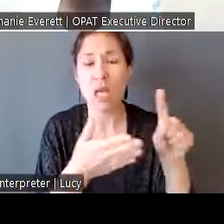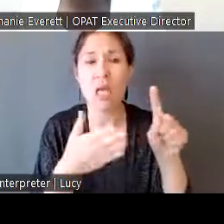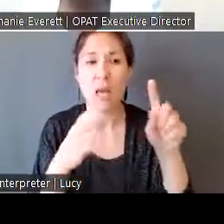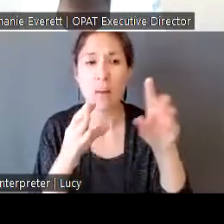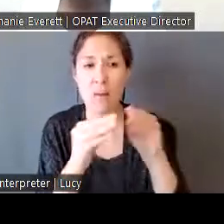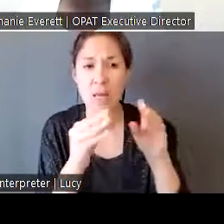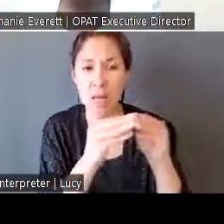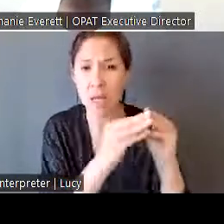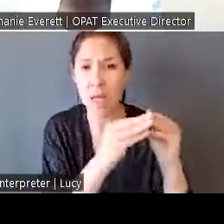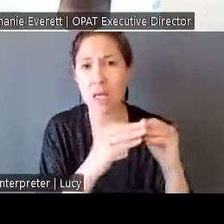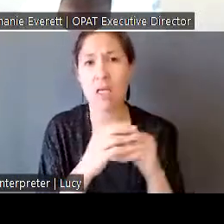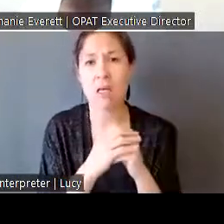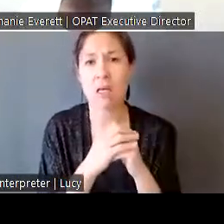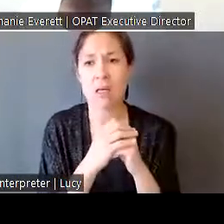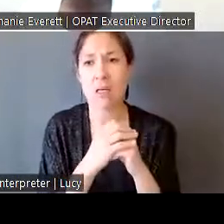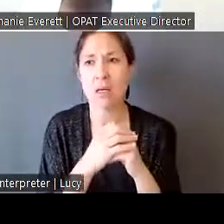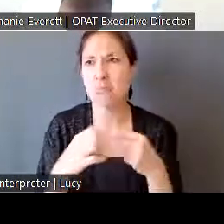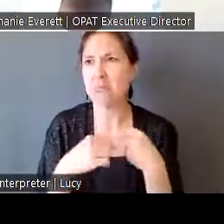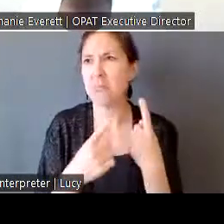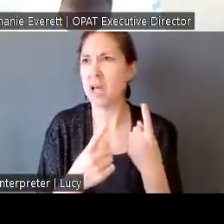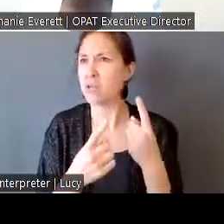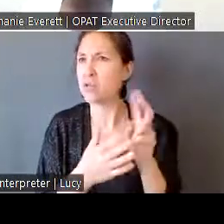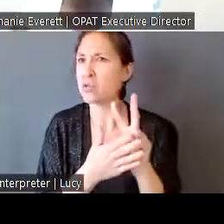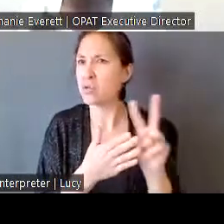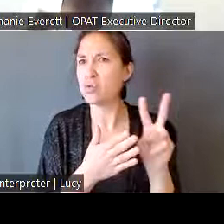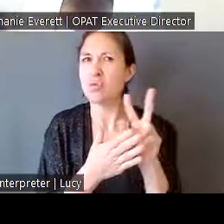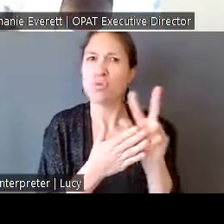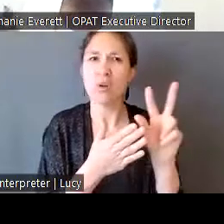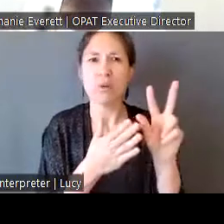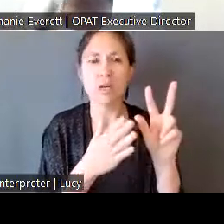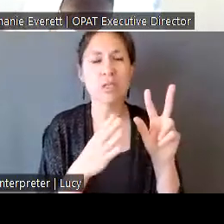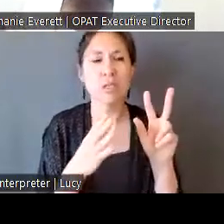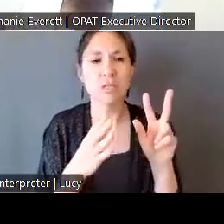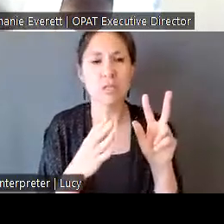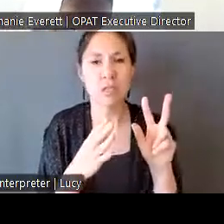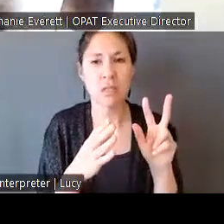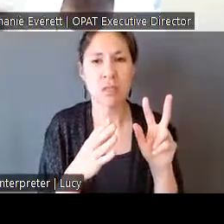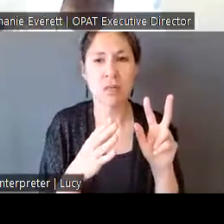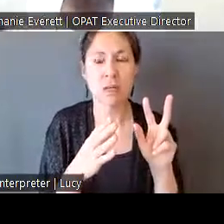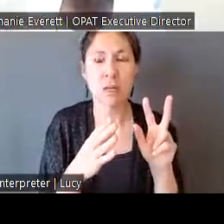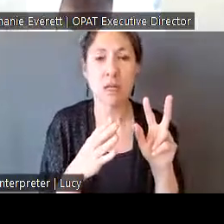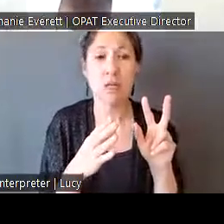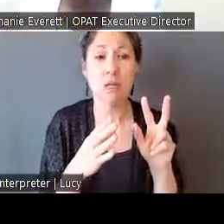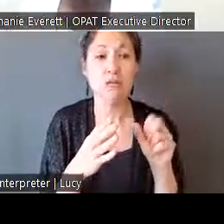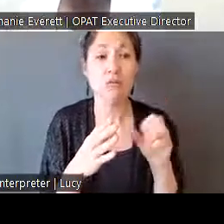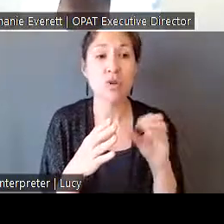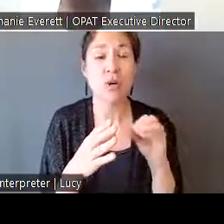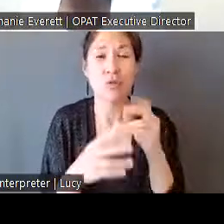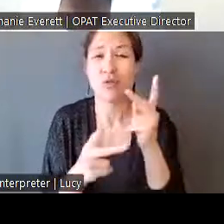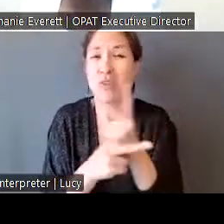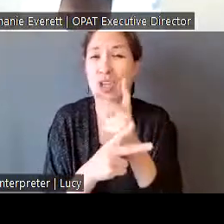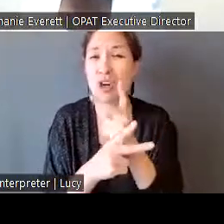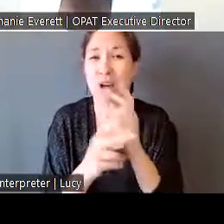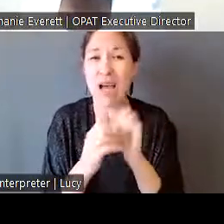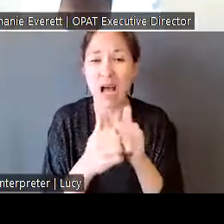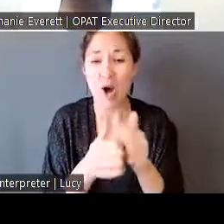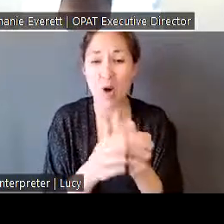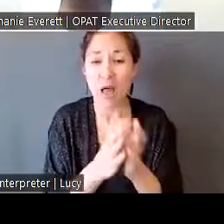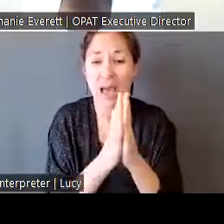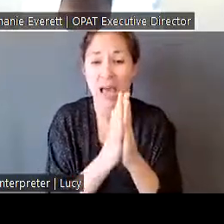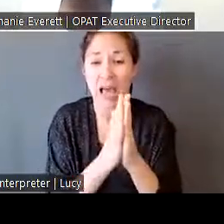weeks. So they have established a way that you can ask for an extension or of time. And so